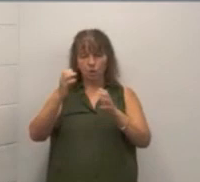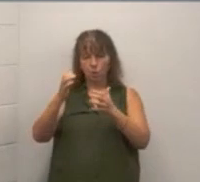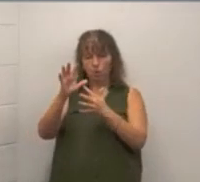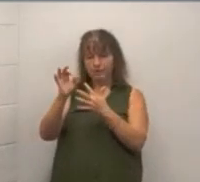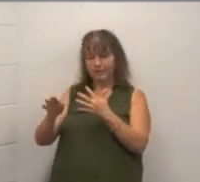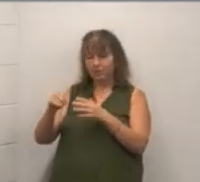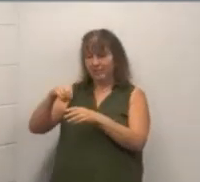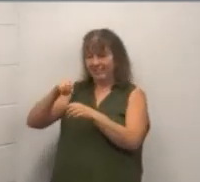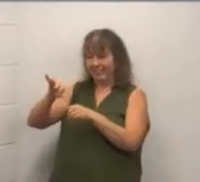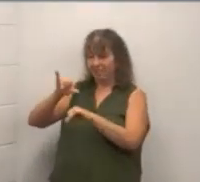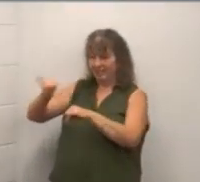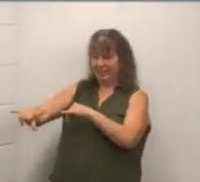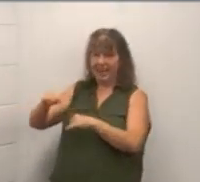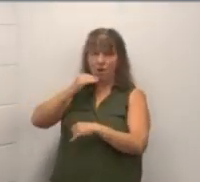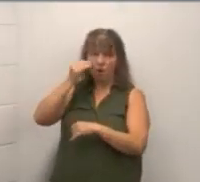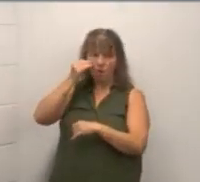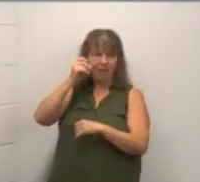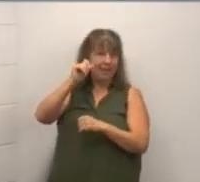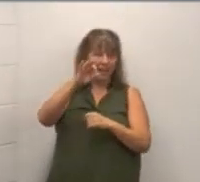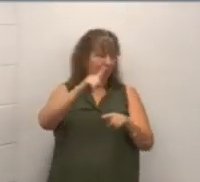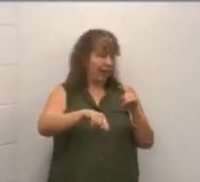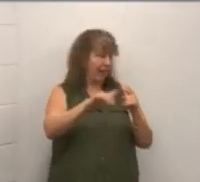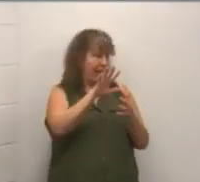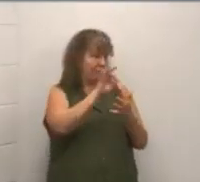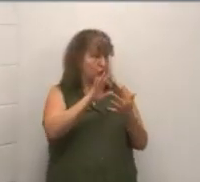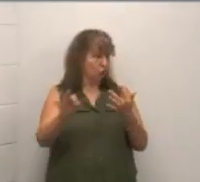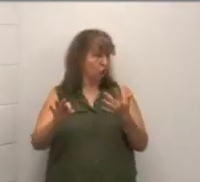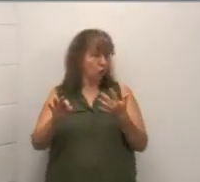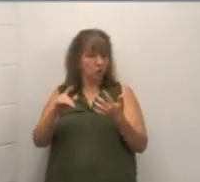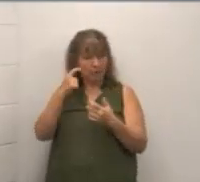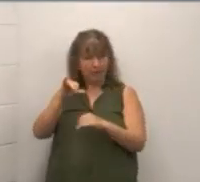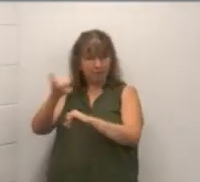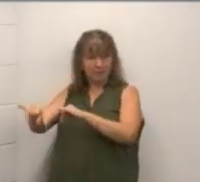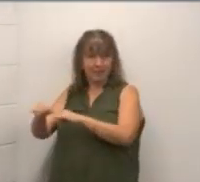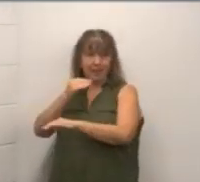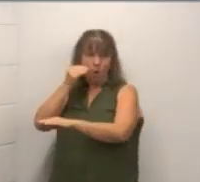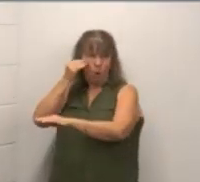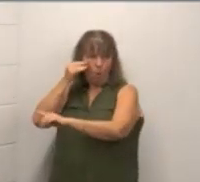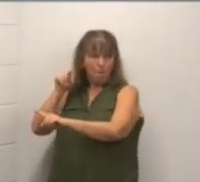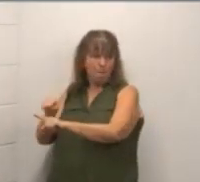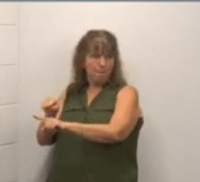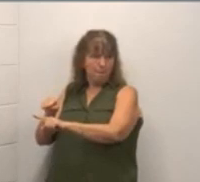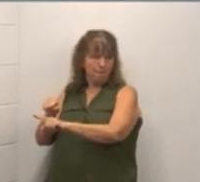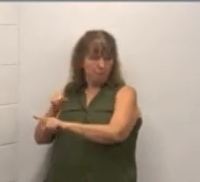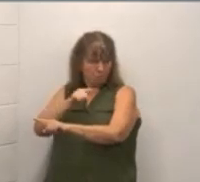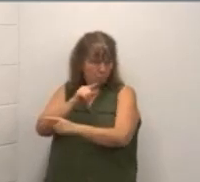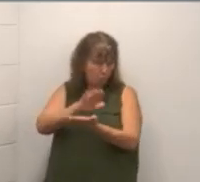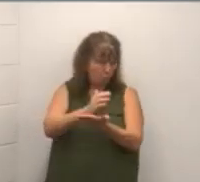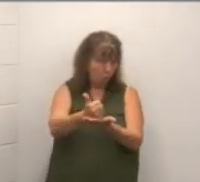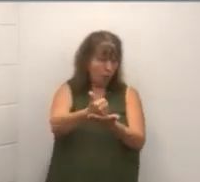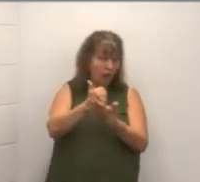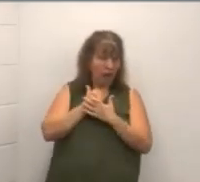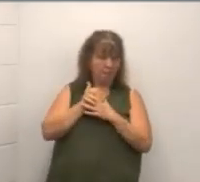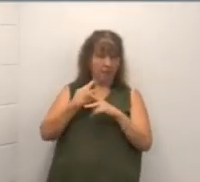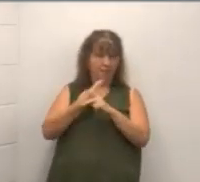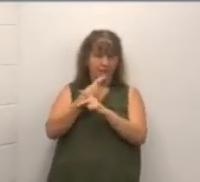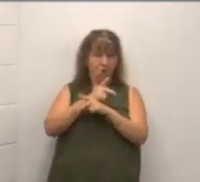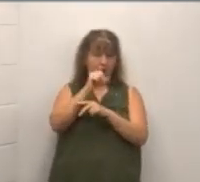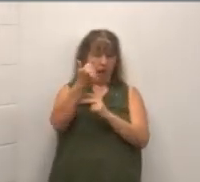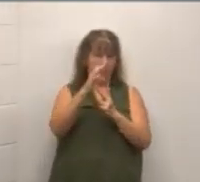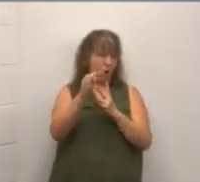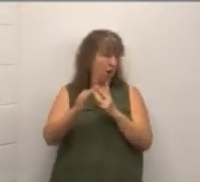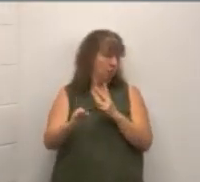Then what? If his electives cannot be accommodated, will the school work with us to help identify